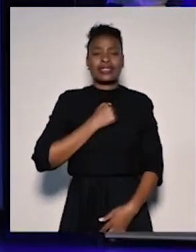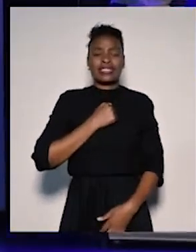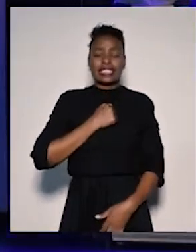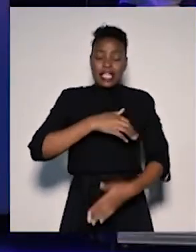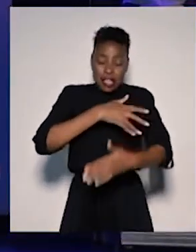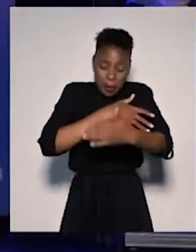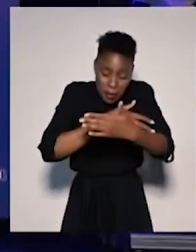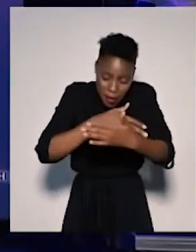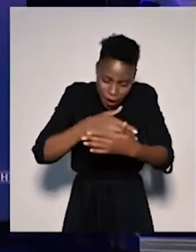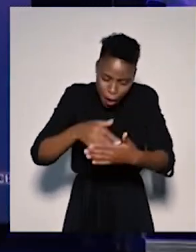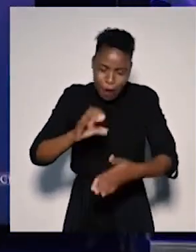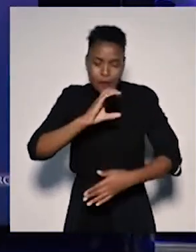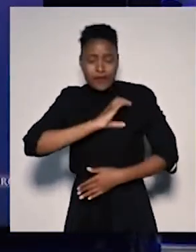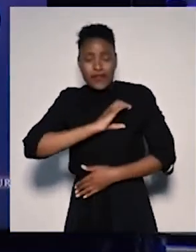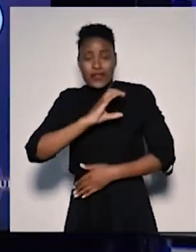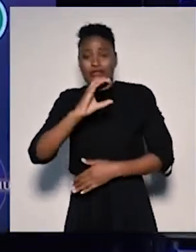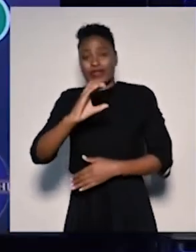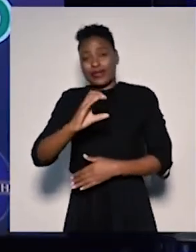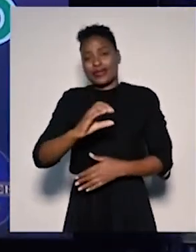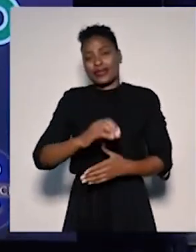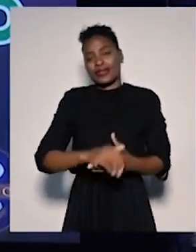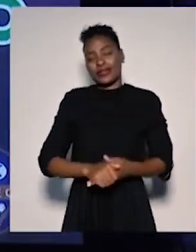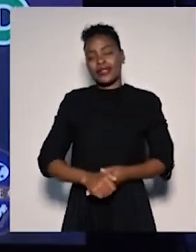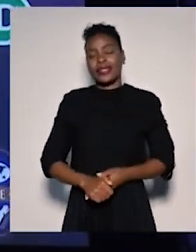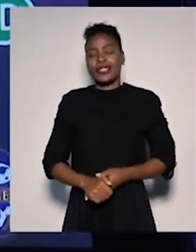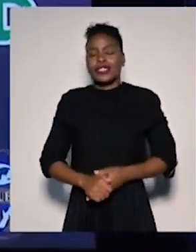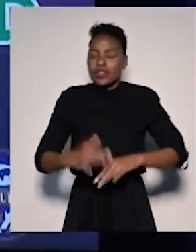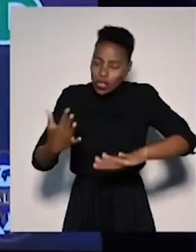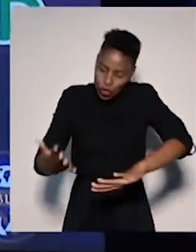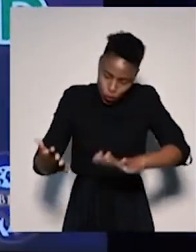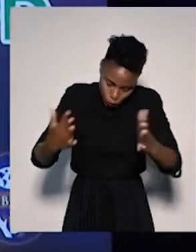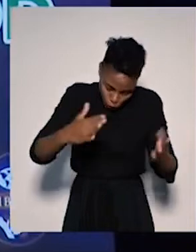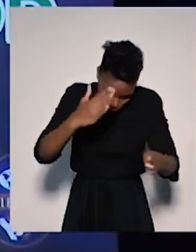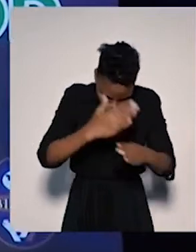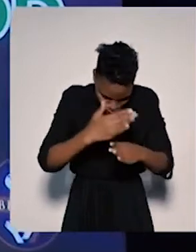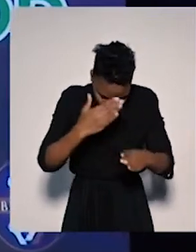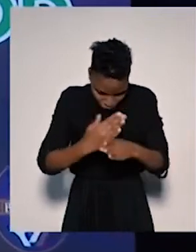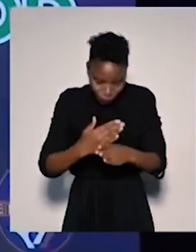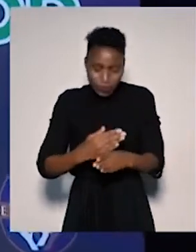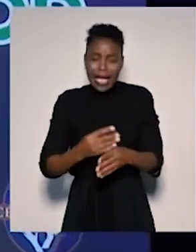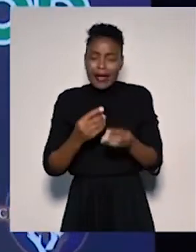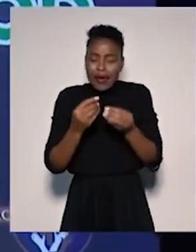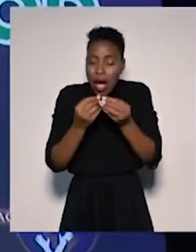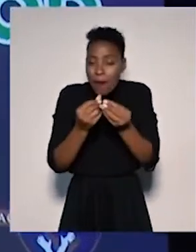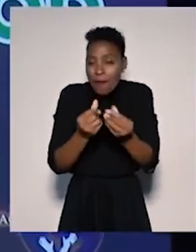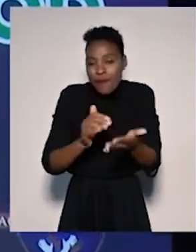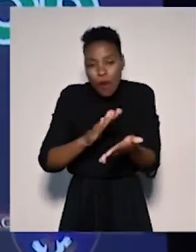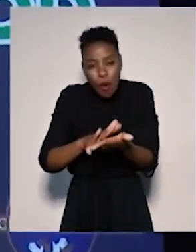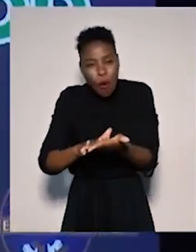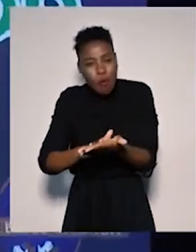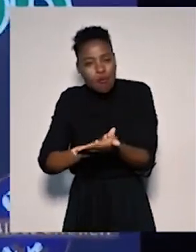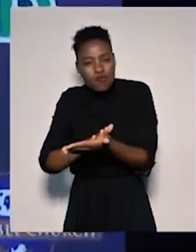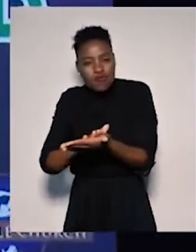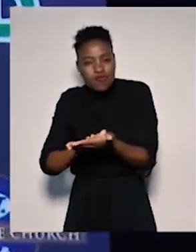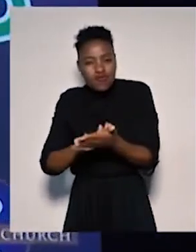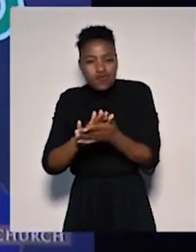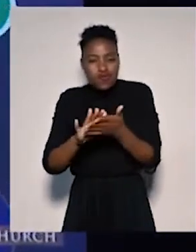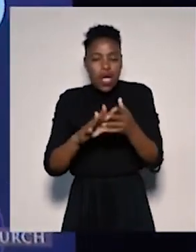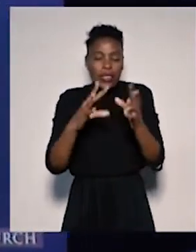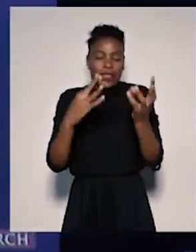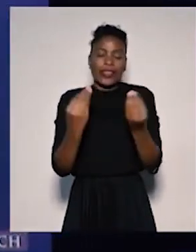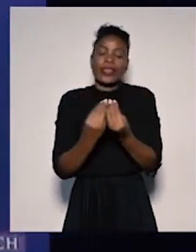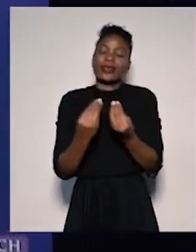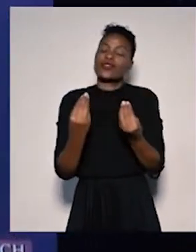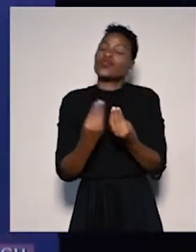Christ, purge it from dead works, rub off all the things you've